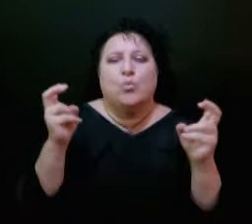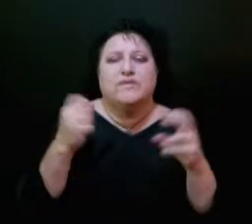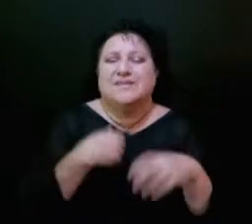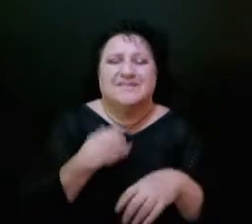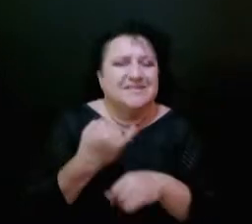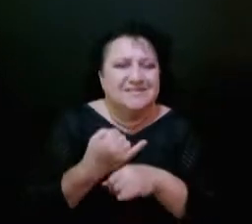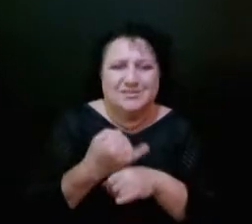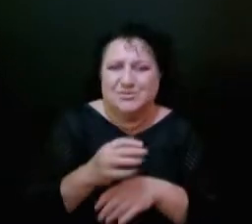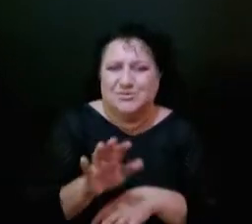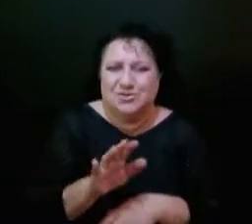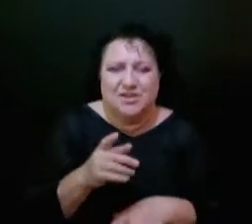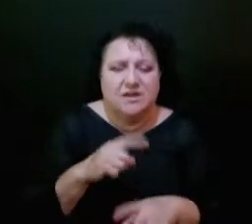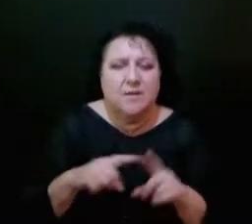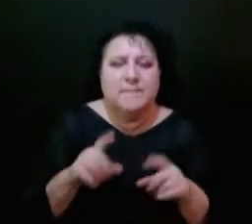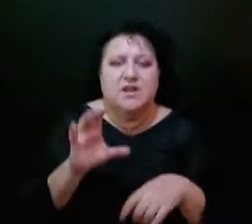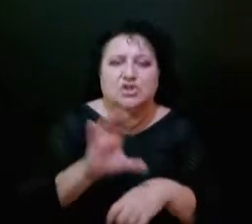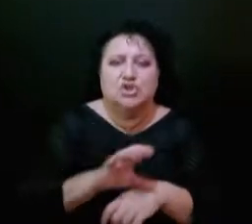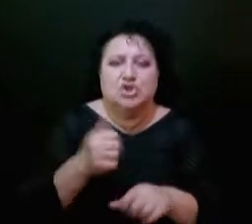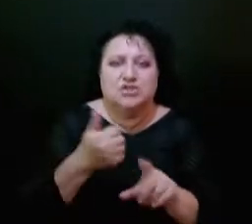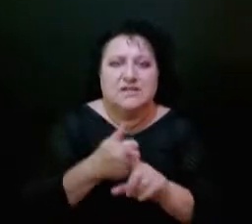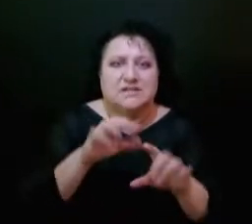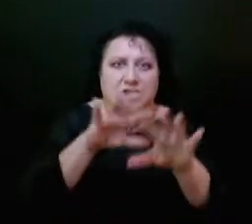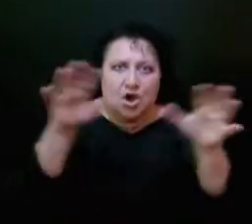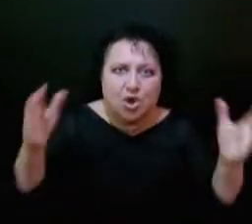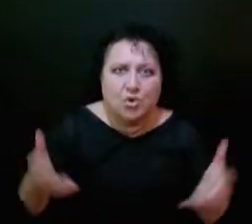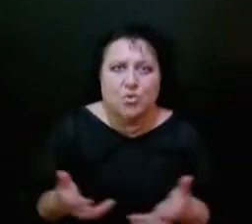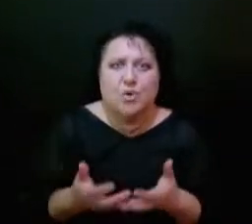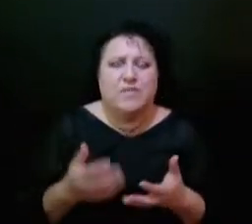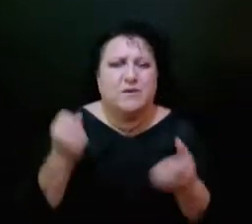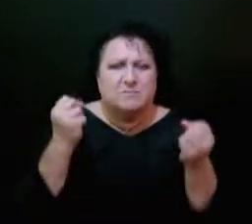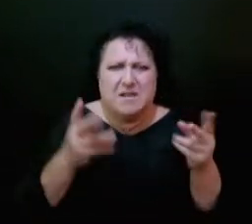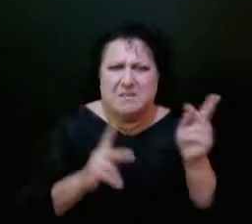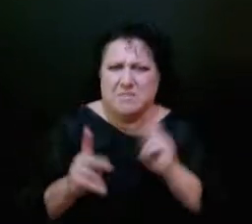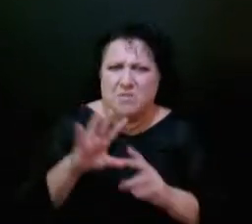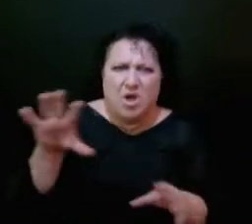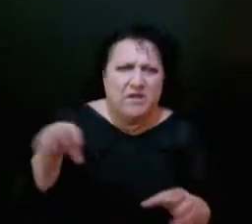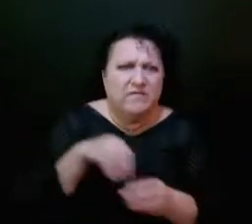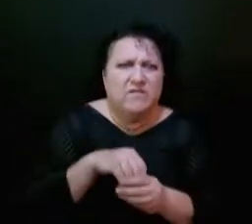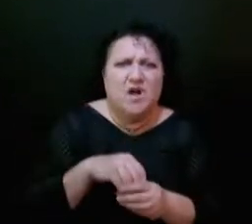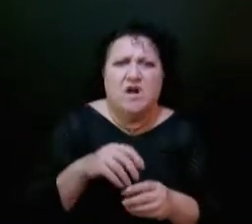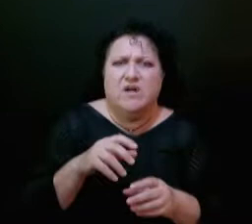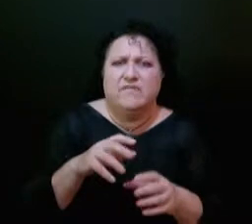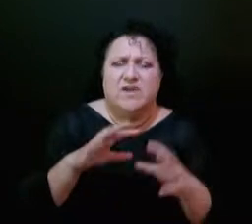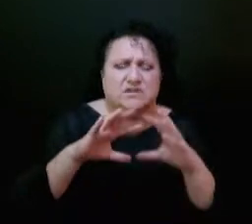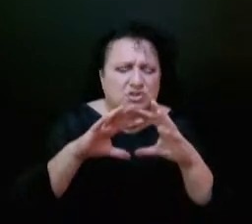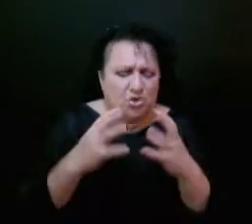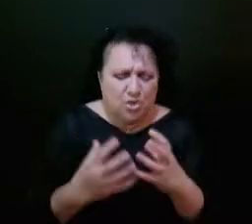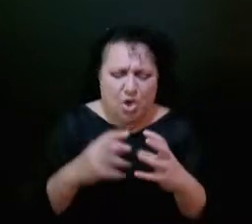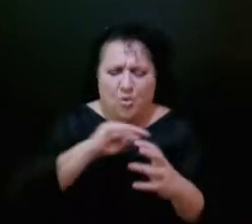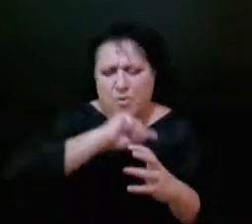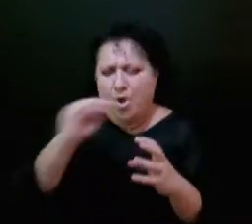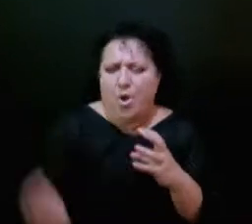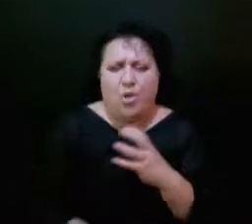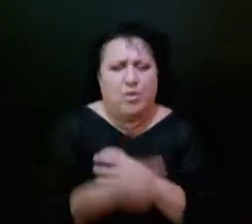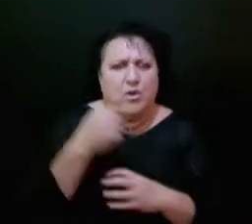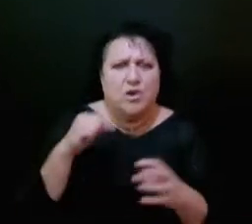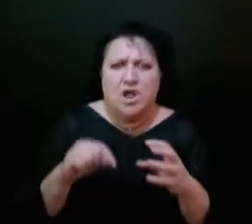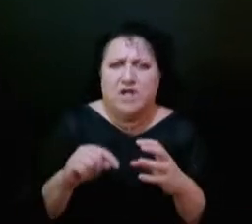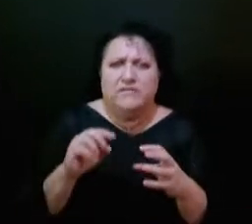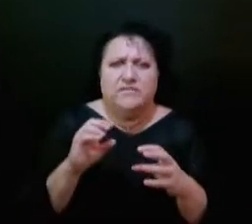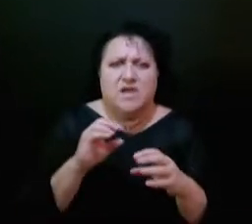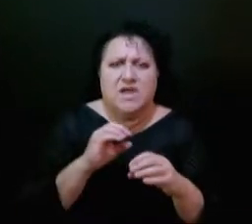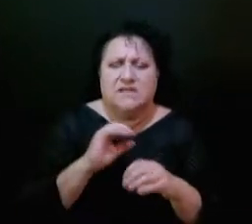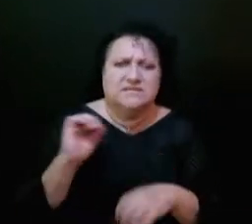many members. It is a global, eternal gathering of people that will never cease and nothing will ever stand against